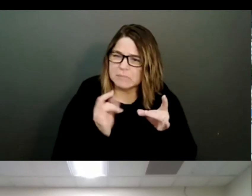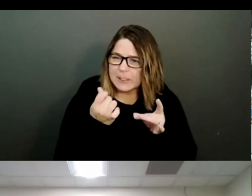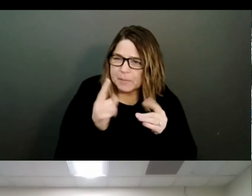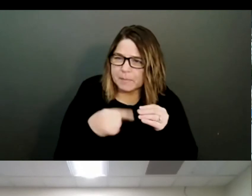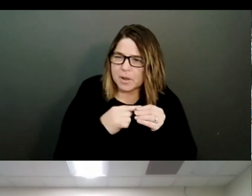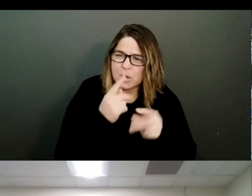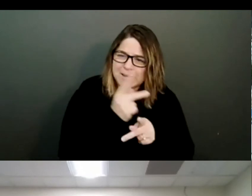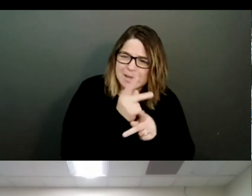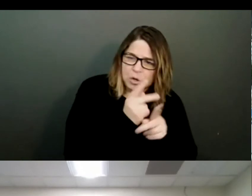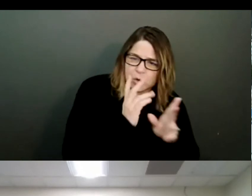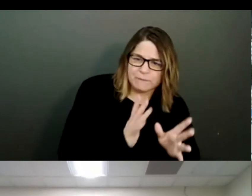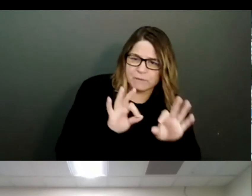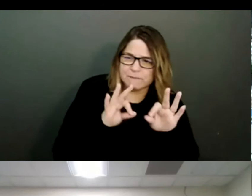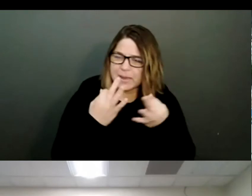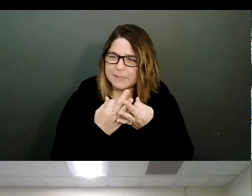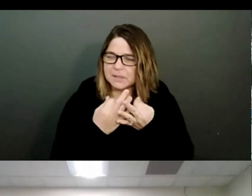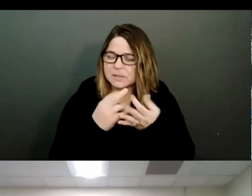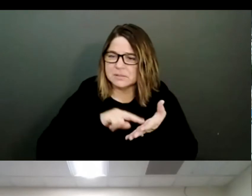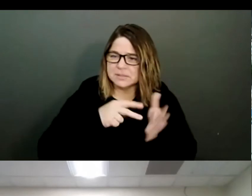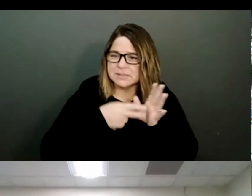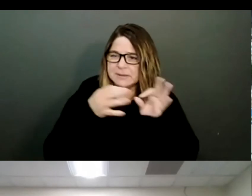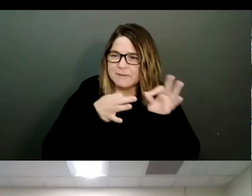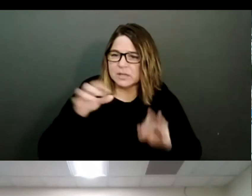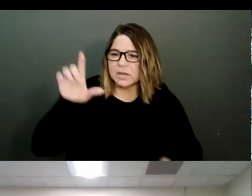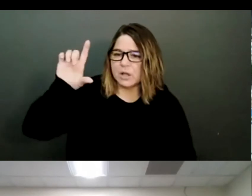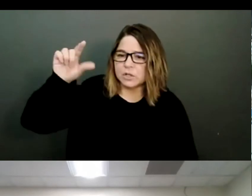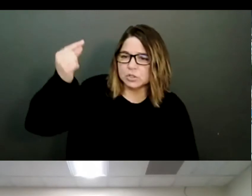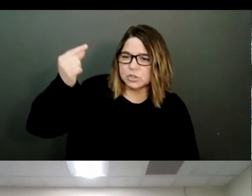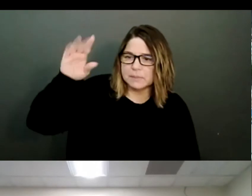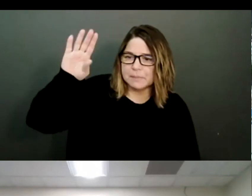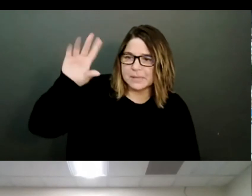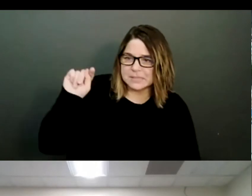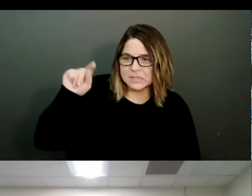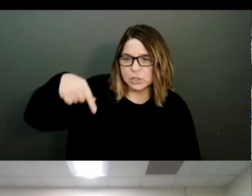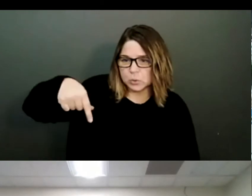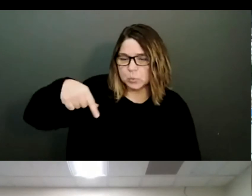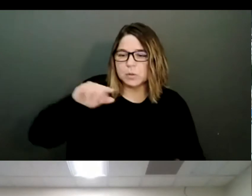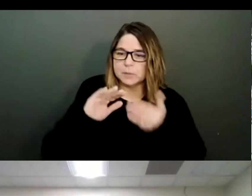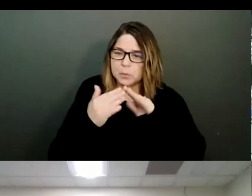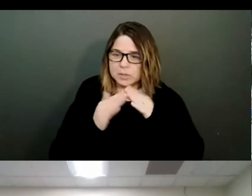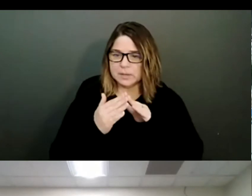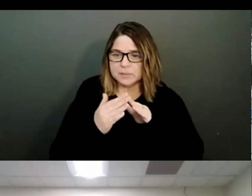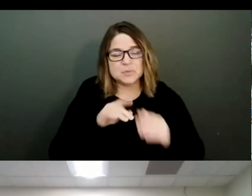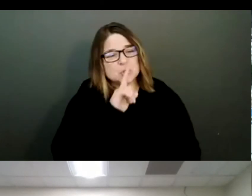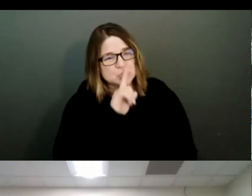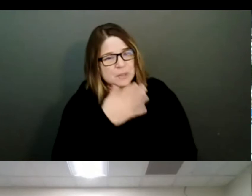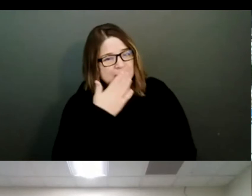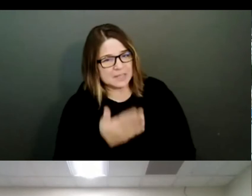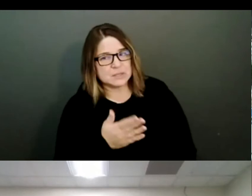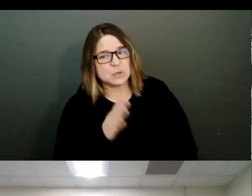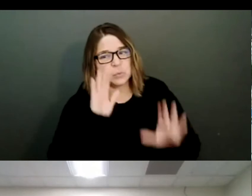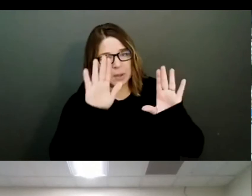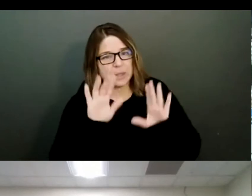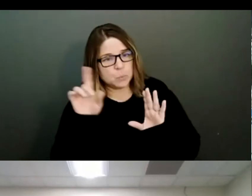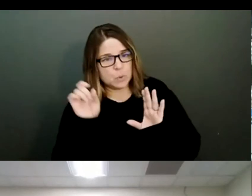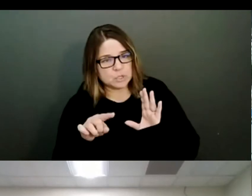and families defined by the LGBTQ community? Yeah, thanks, Amy. That's a great question.